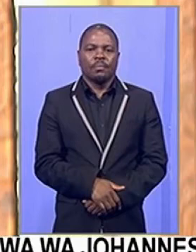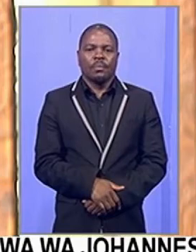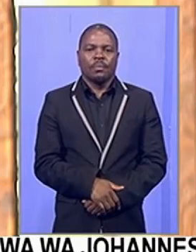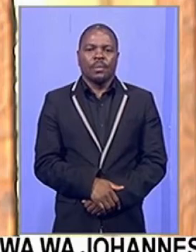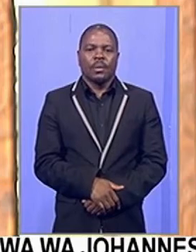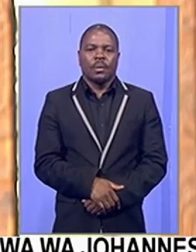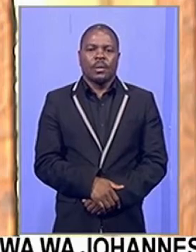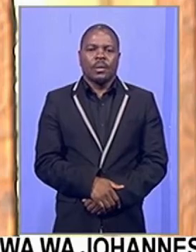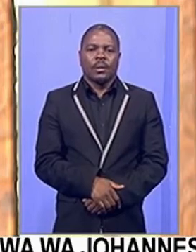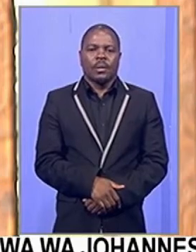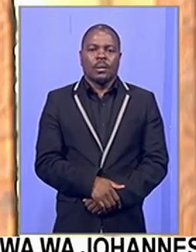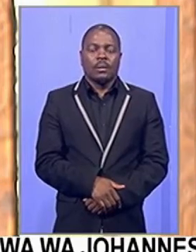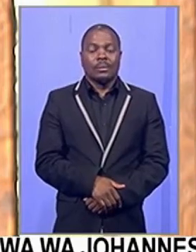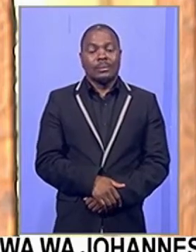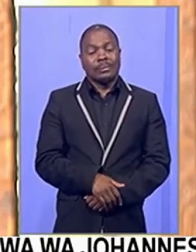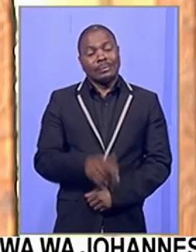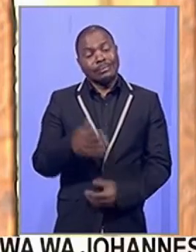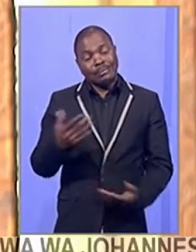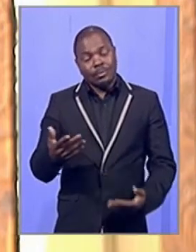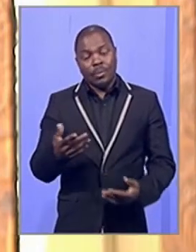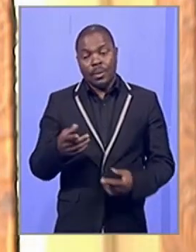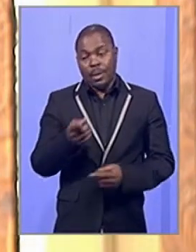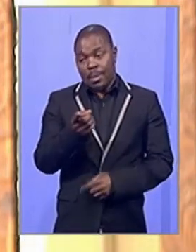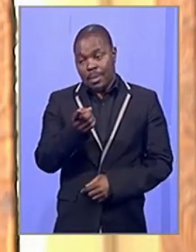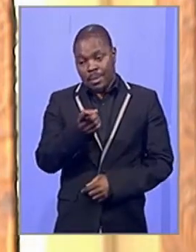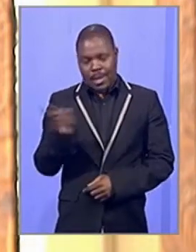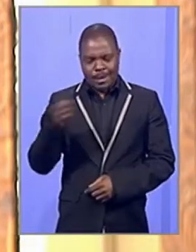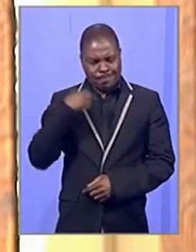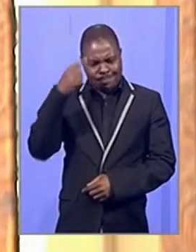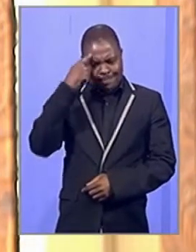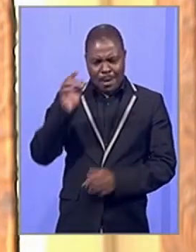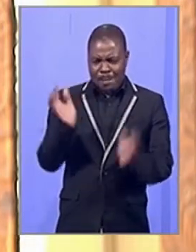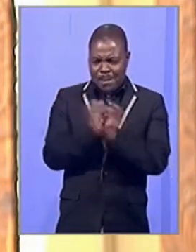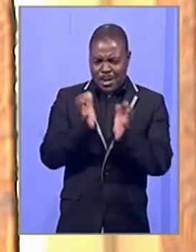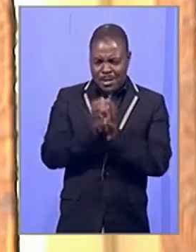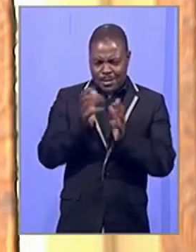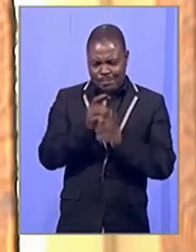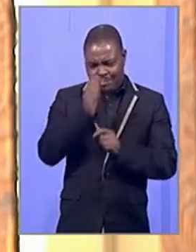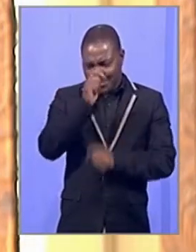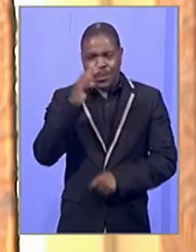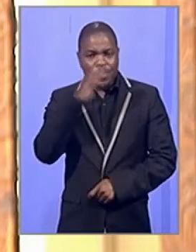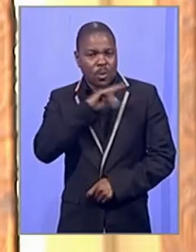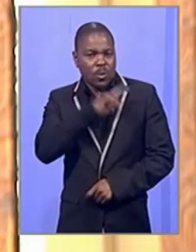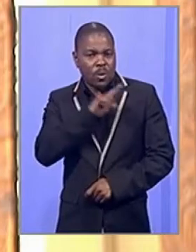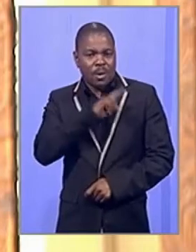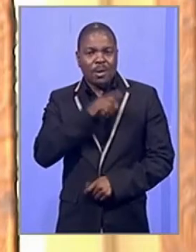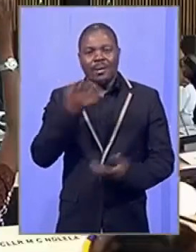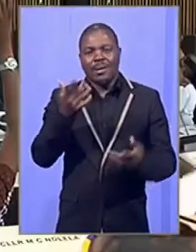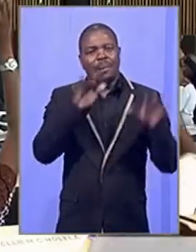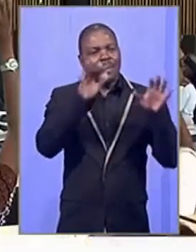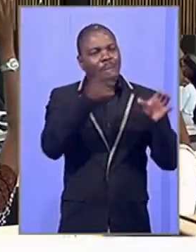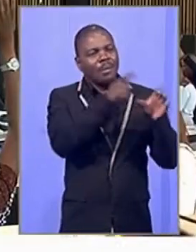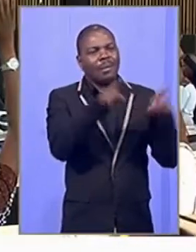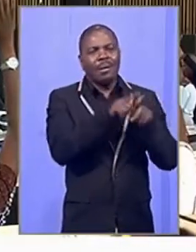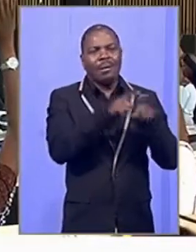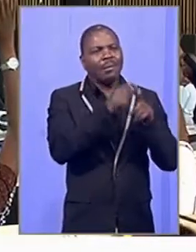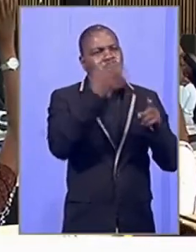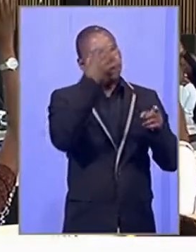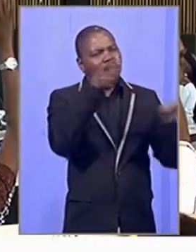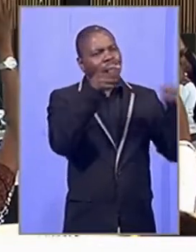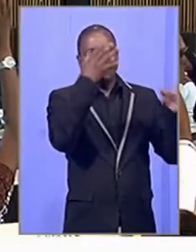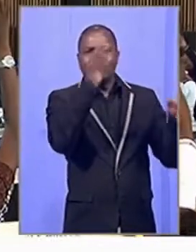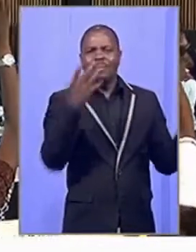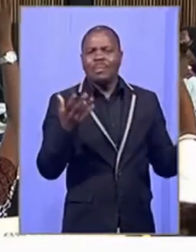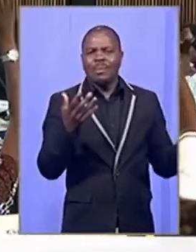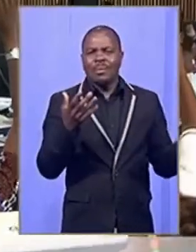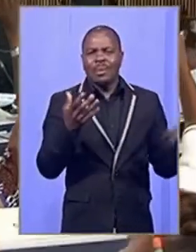came, they said that they do not recognize the meeting. You must also remember that these people is government. They can't, it's